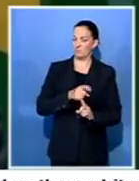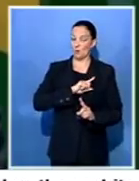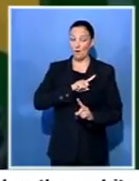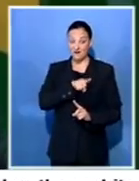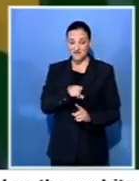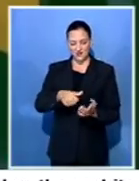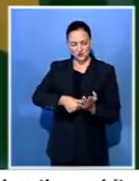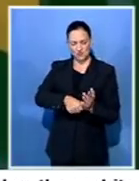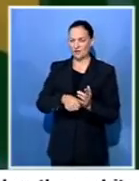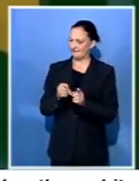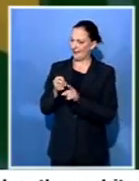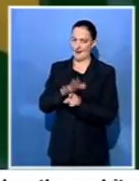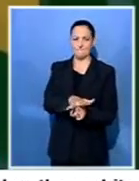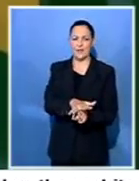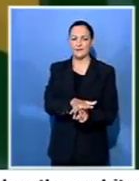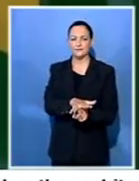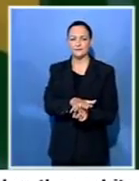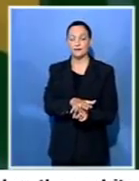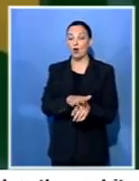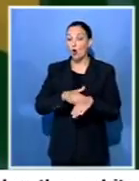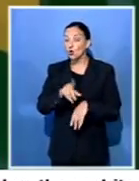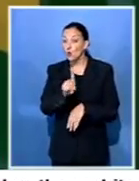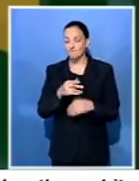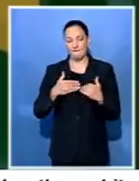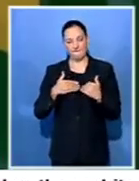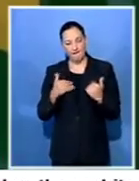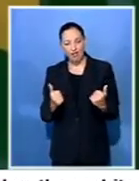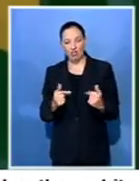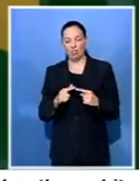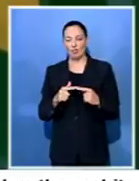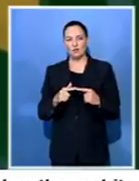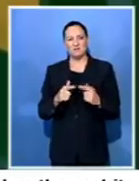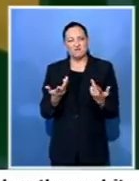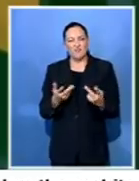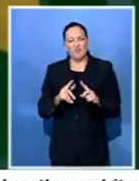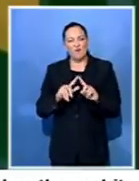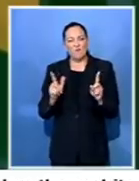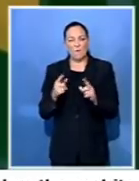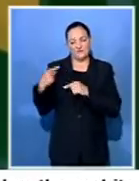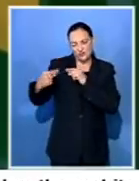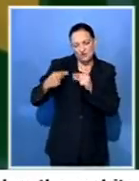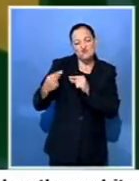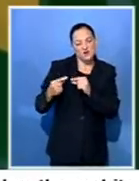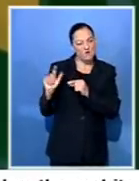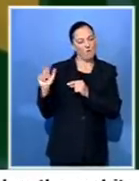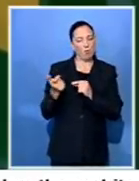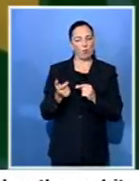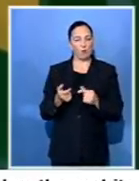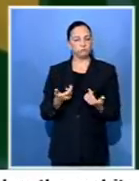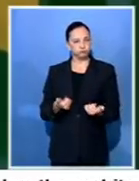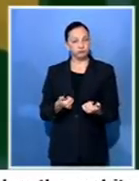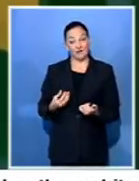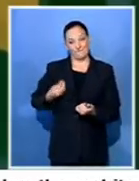significant measurable impact on the health and well-being and prospects of an entire generation of young